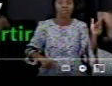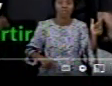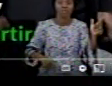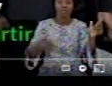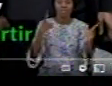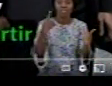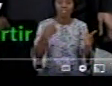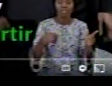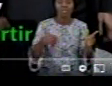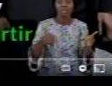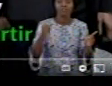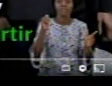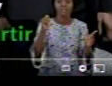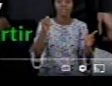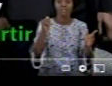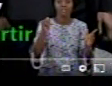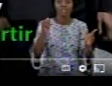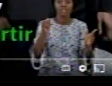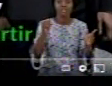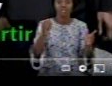the sovereign